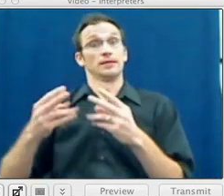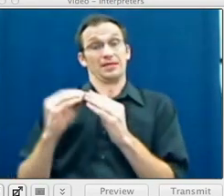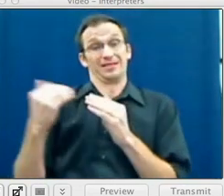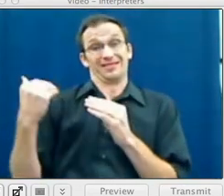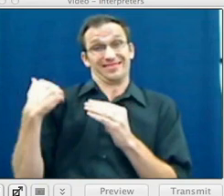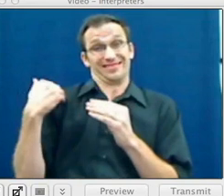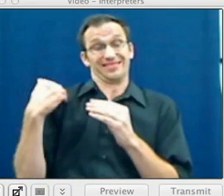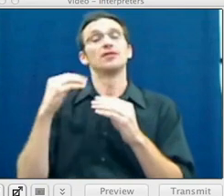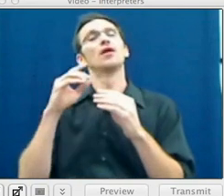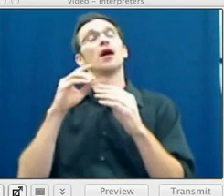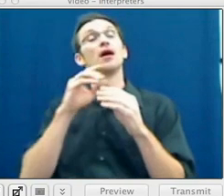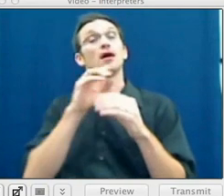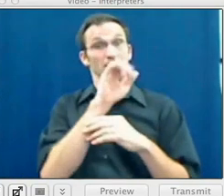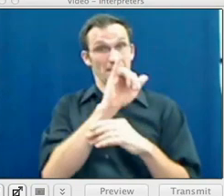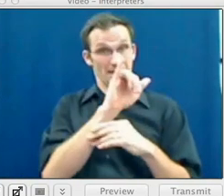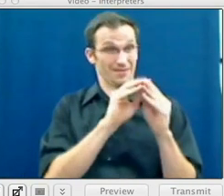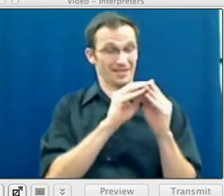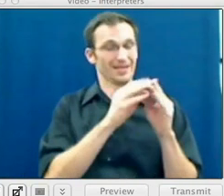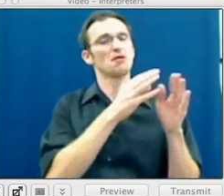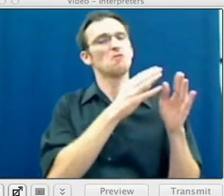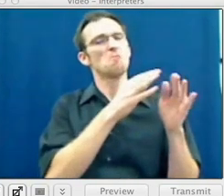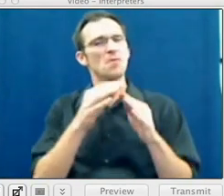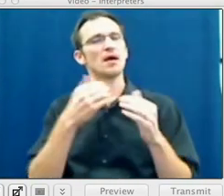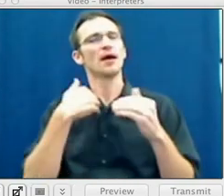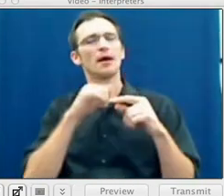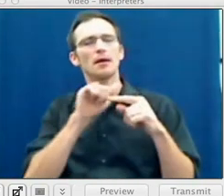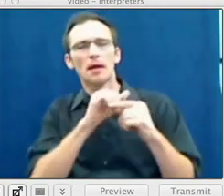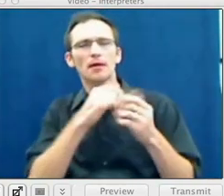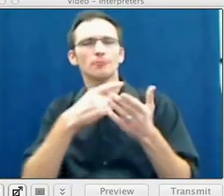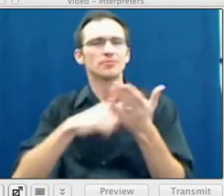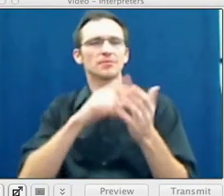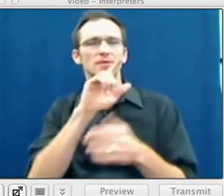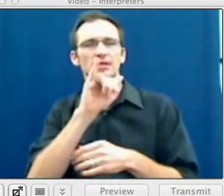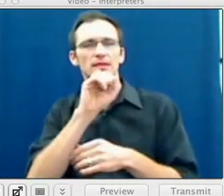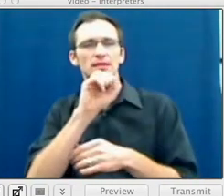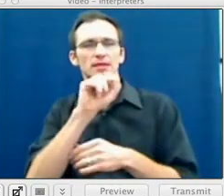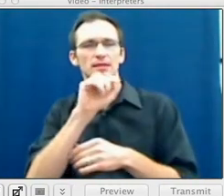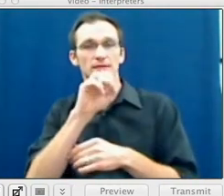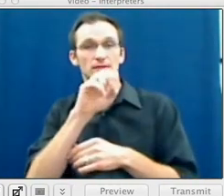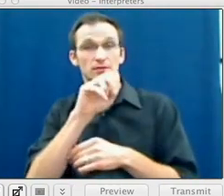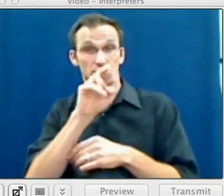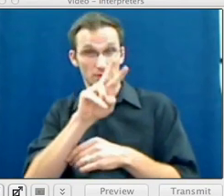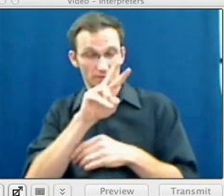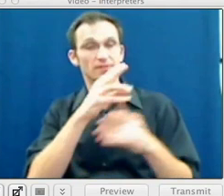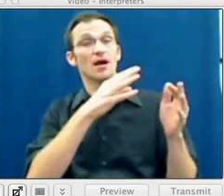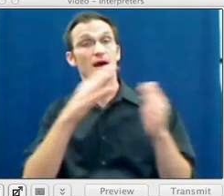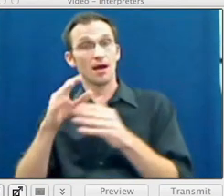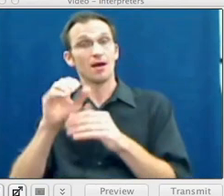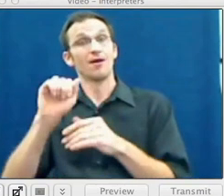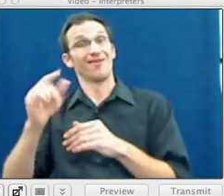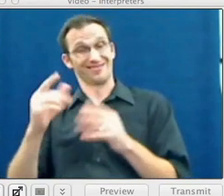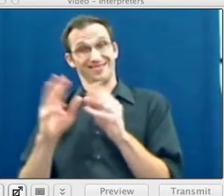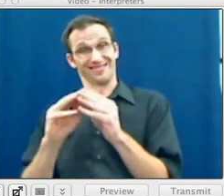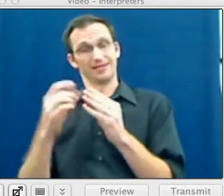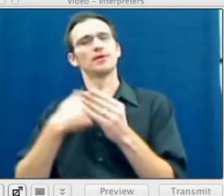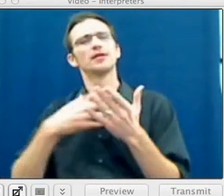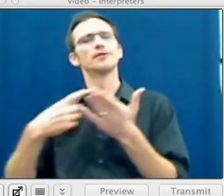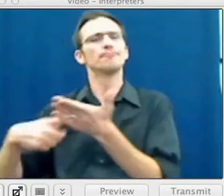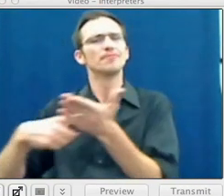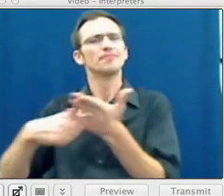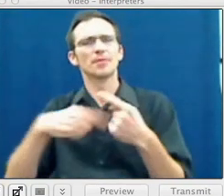to the listserv's activities, we talked a little bit about some of the practical skills about how to identify and articulate demands